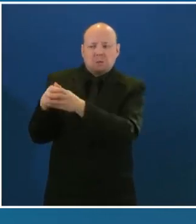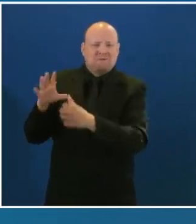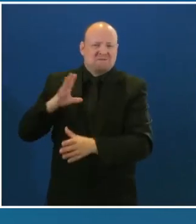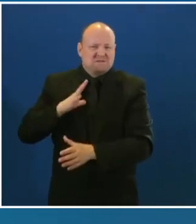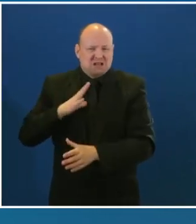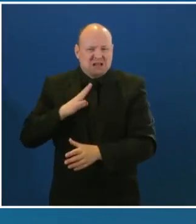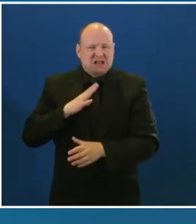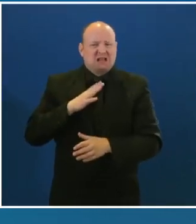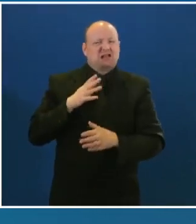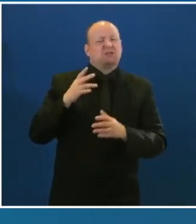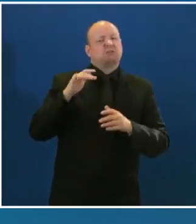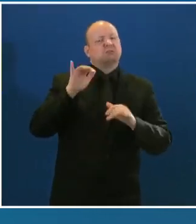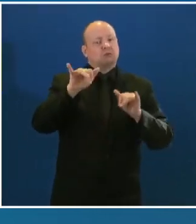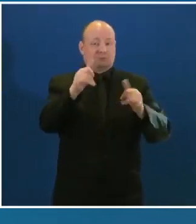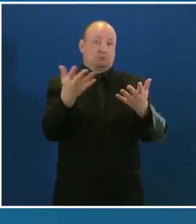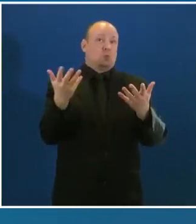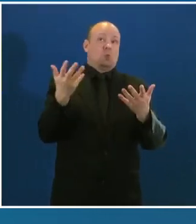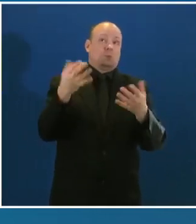your hands often.